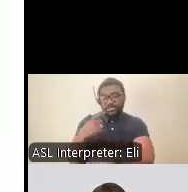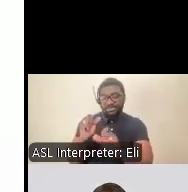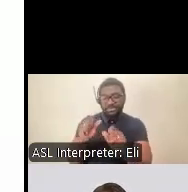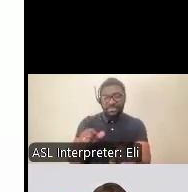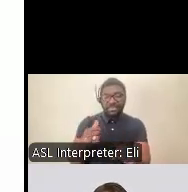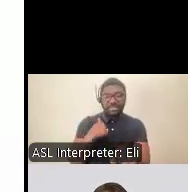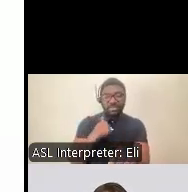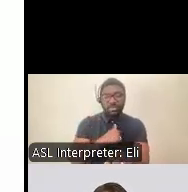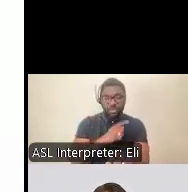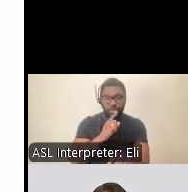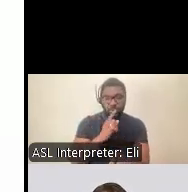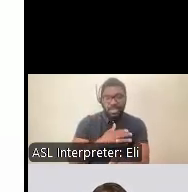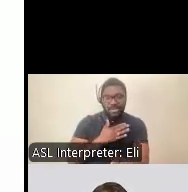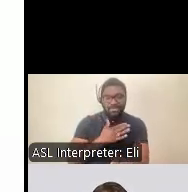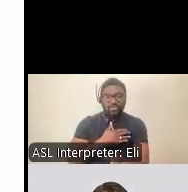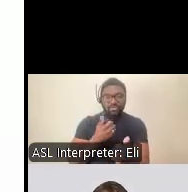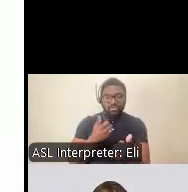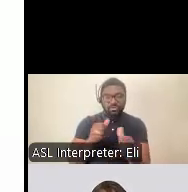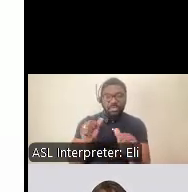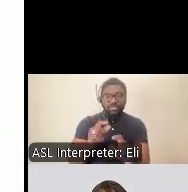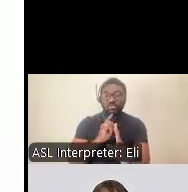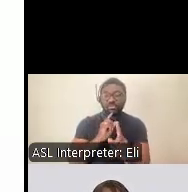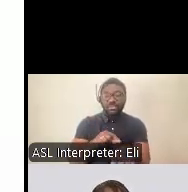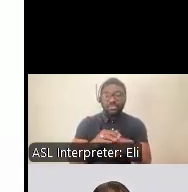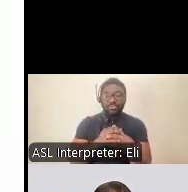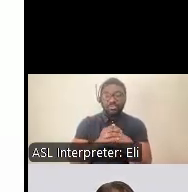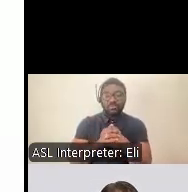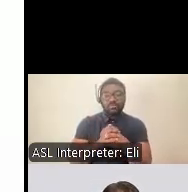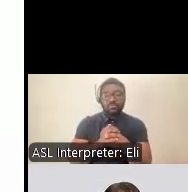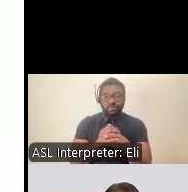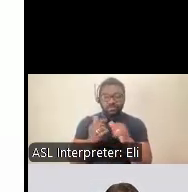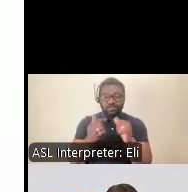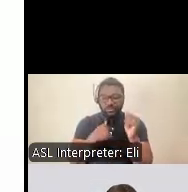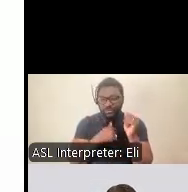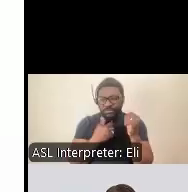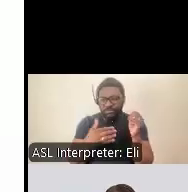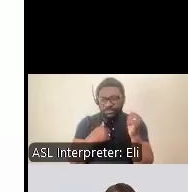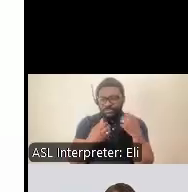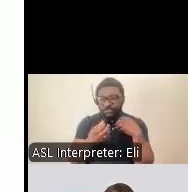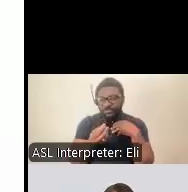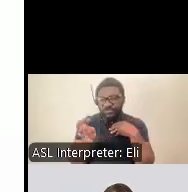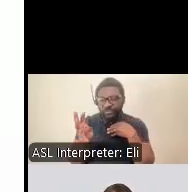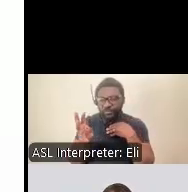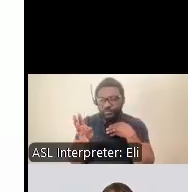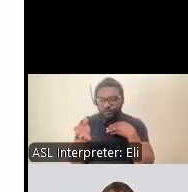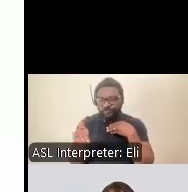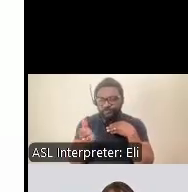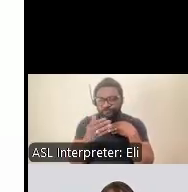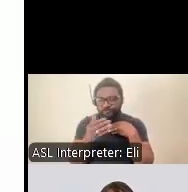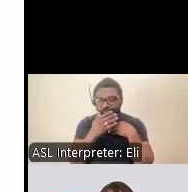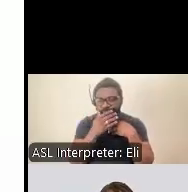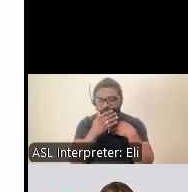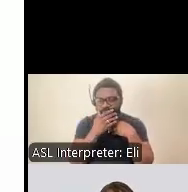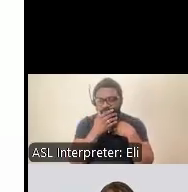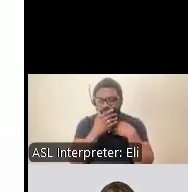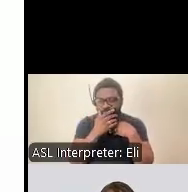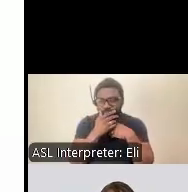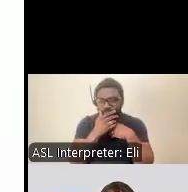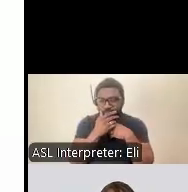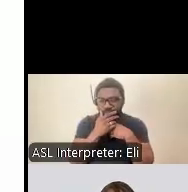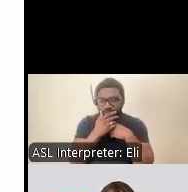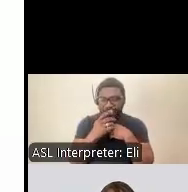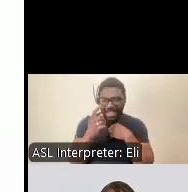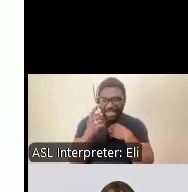happy to try to get it answered. We have a few already in here, and so I think this one